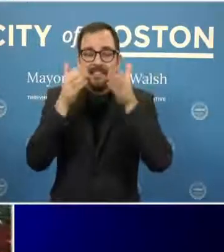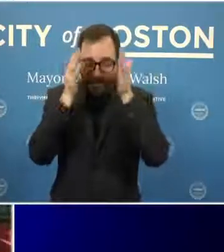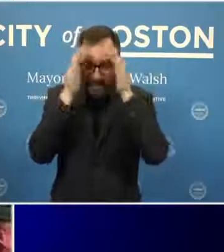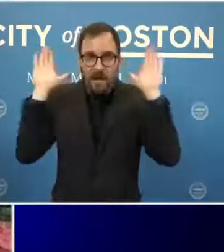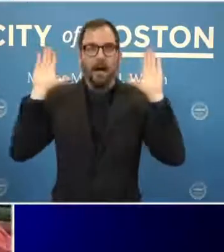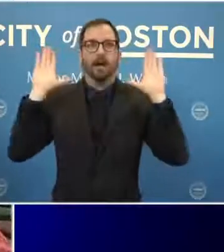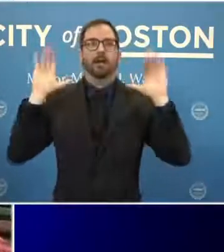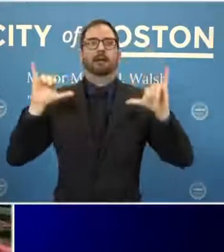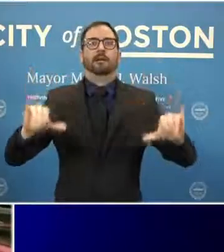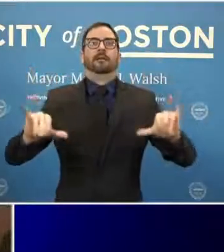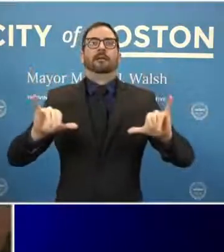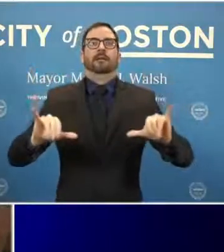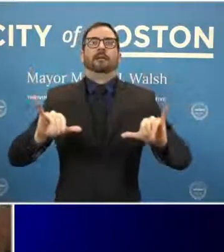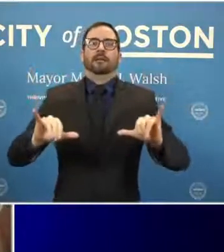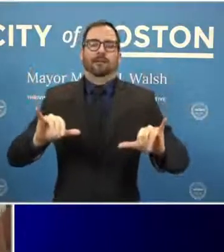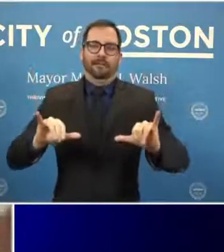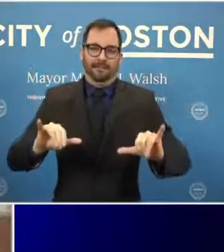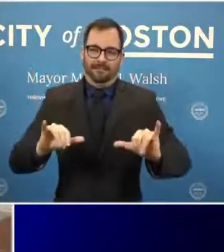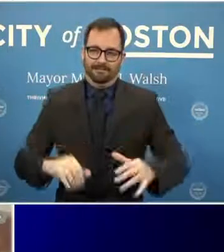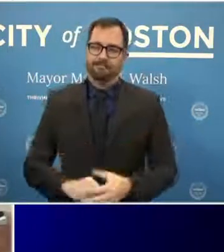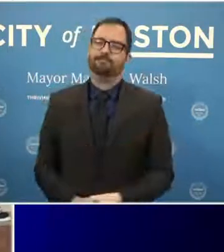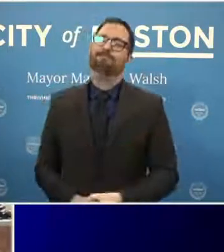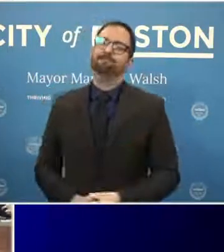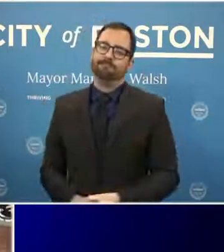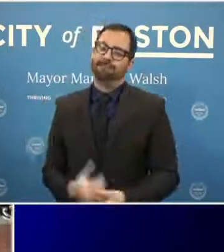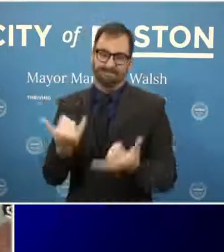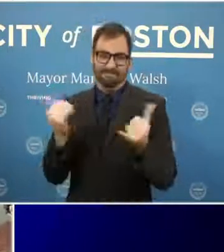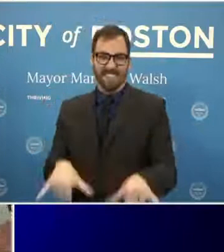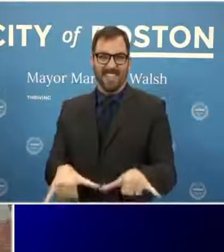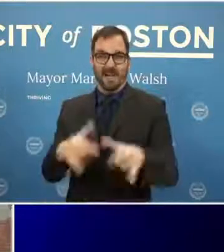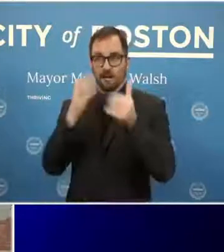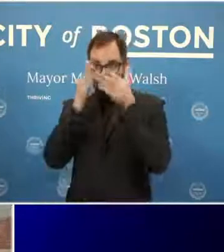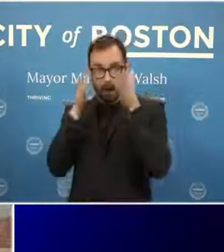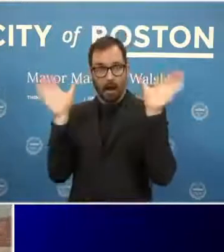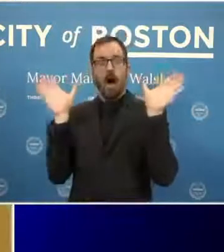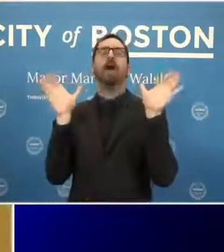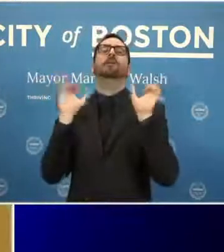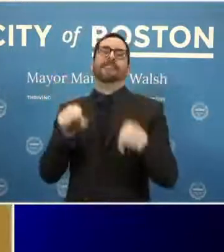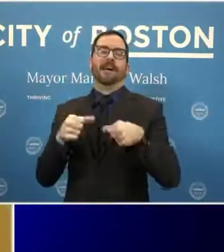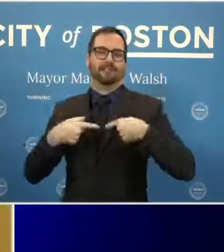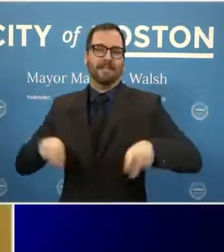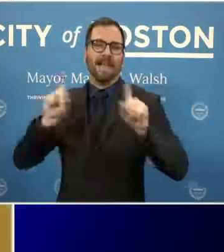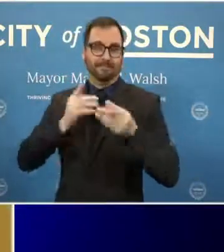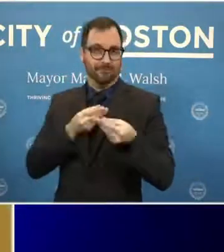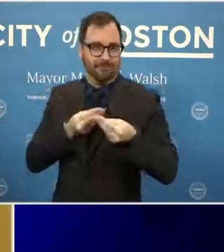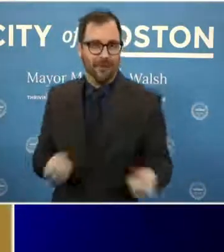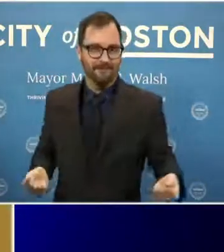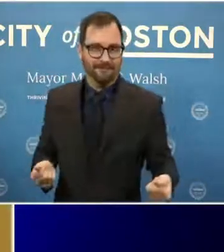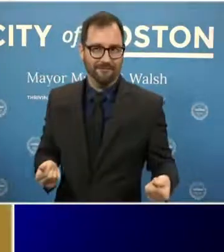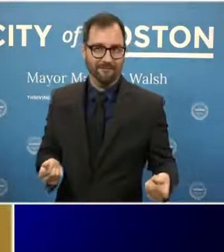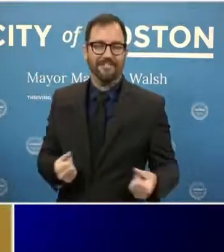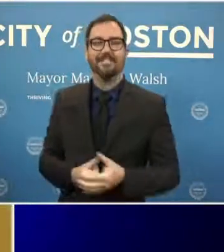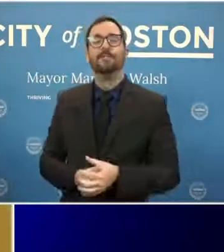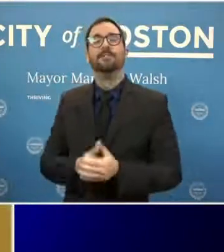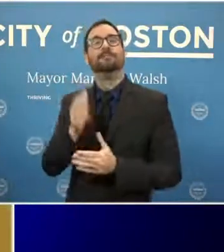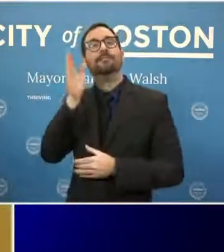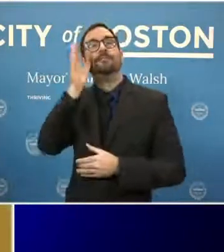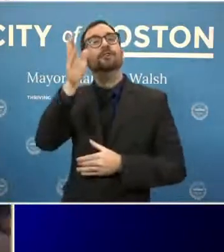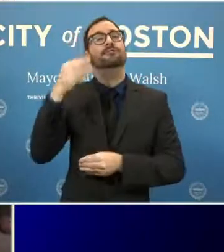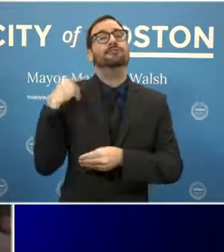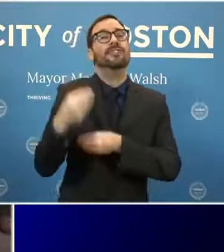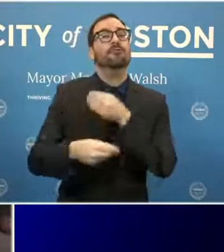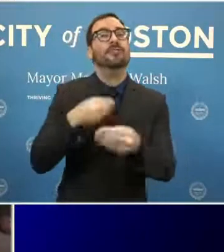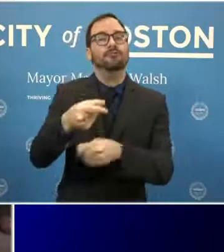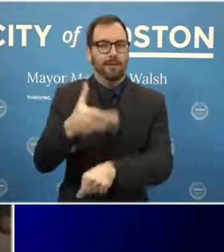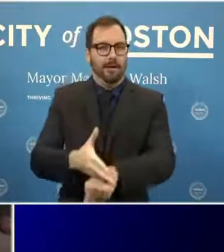we're committed to now, that really can bring about generational change? We have a mayor who is not afraid to join with the faith community